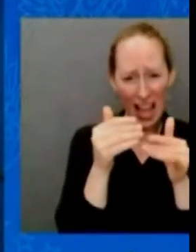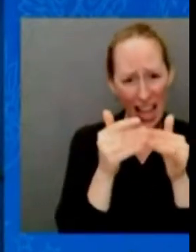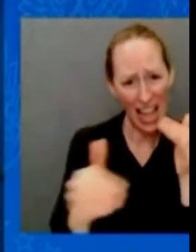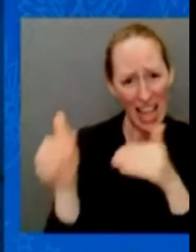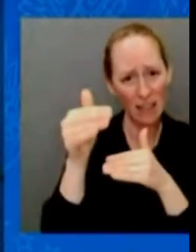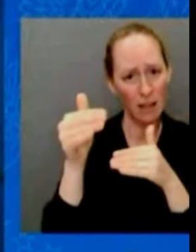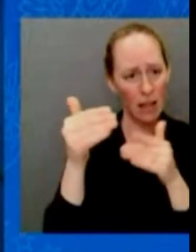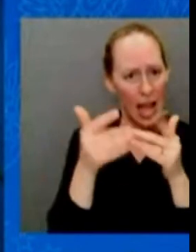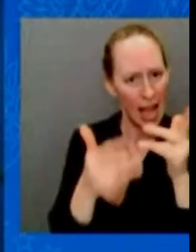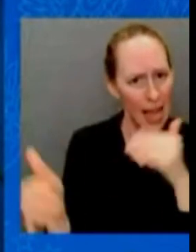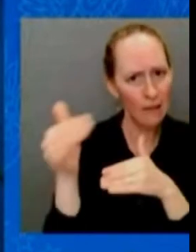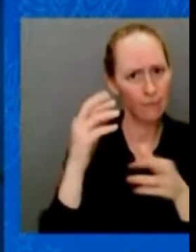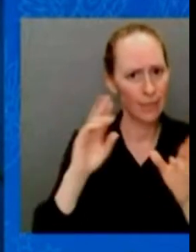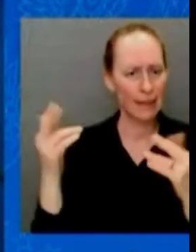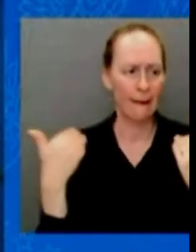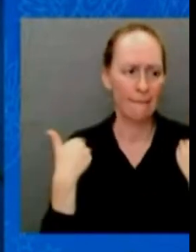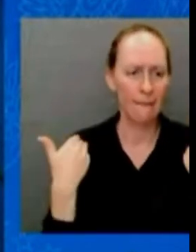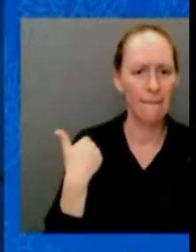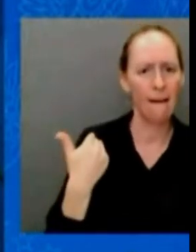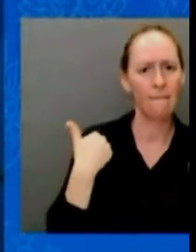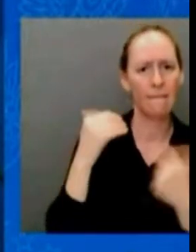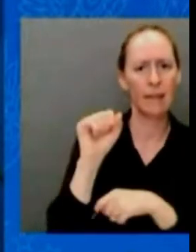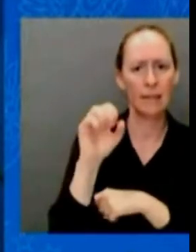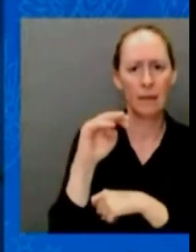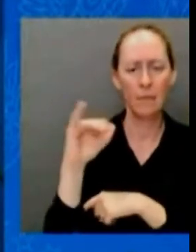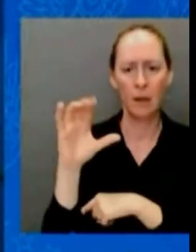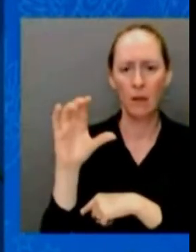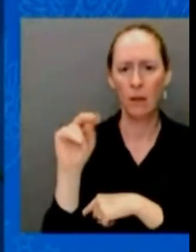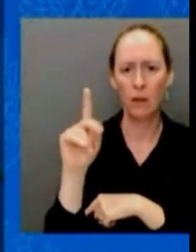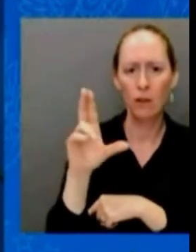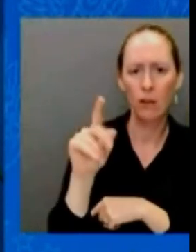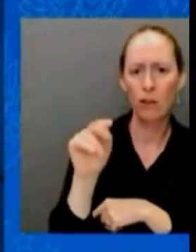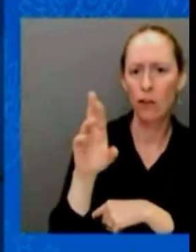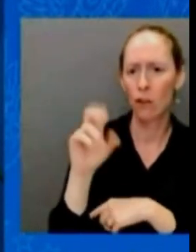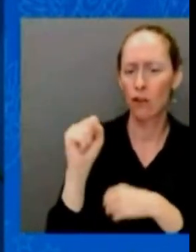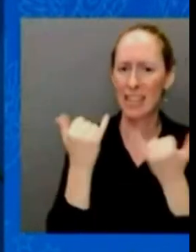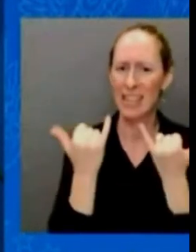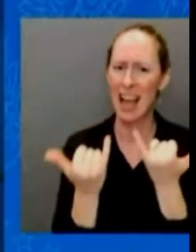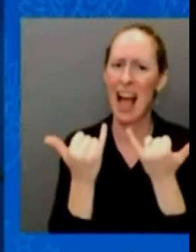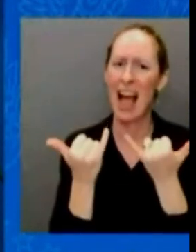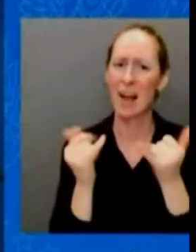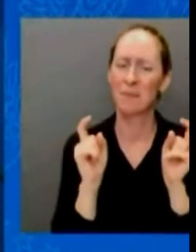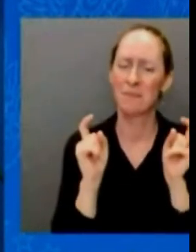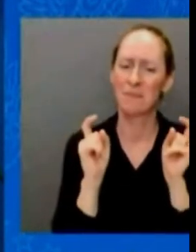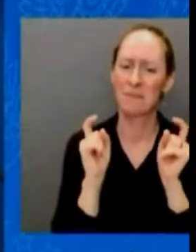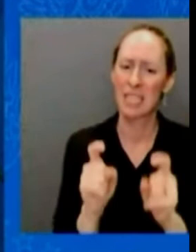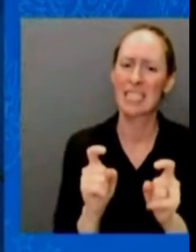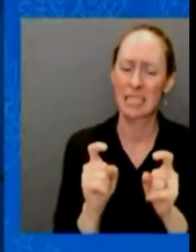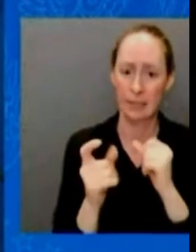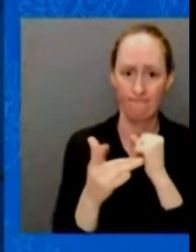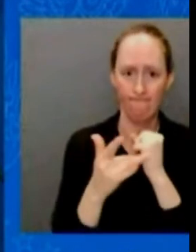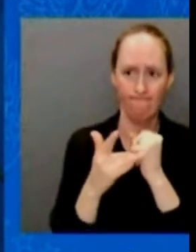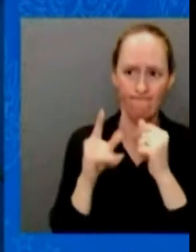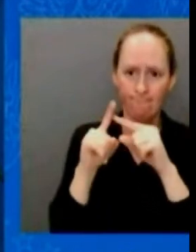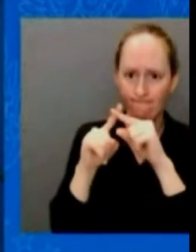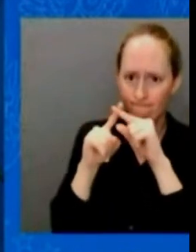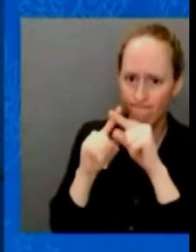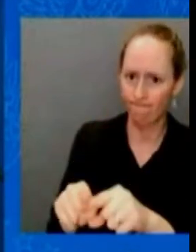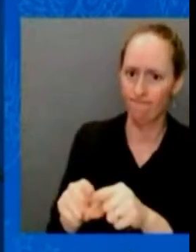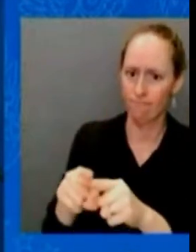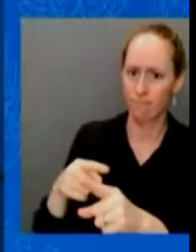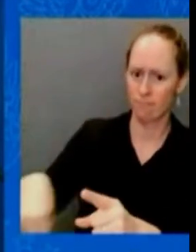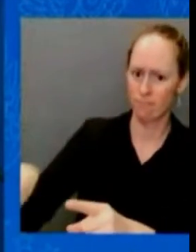this technology allows for all of that. Without it, we do not keep our country safe. And the last reason why this is